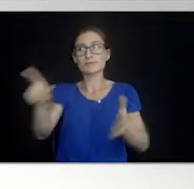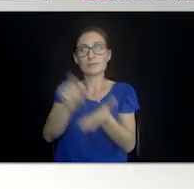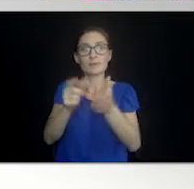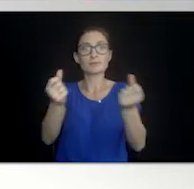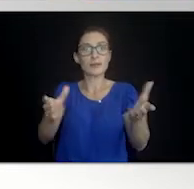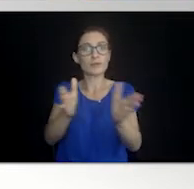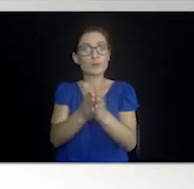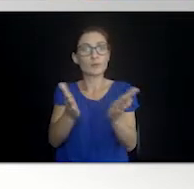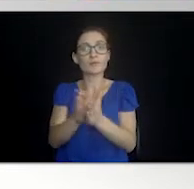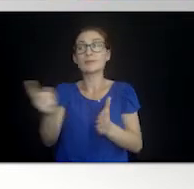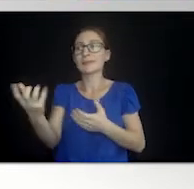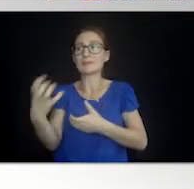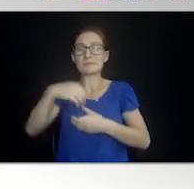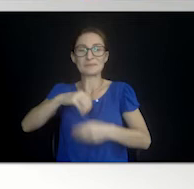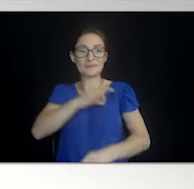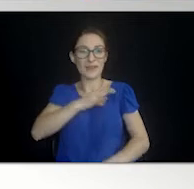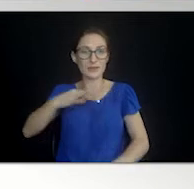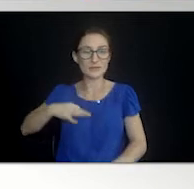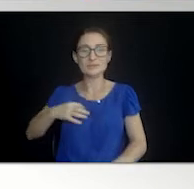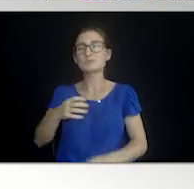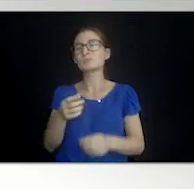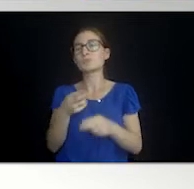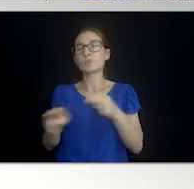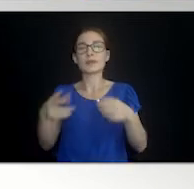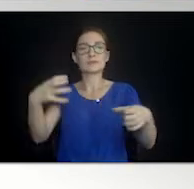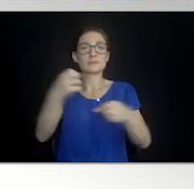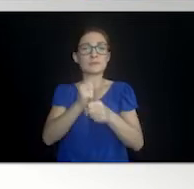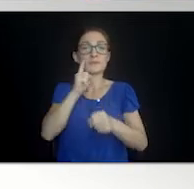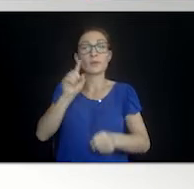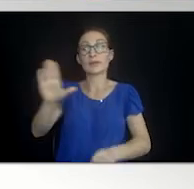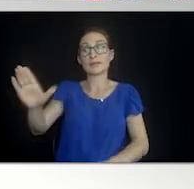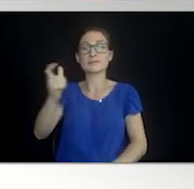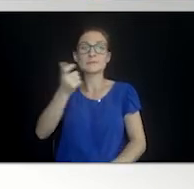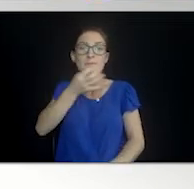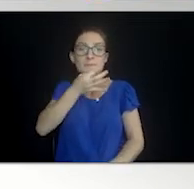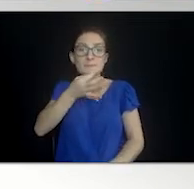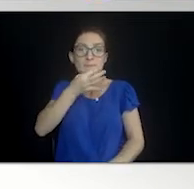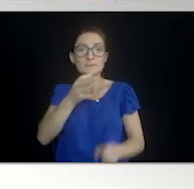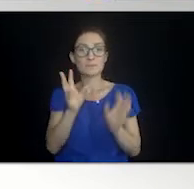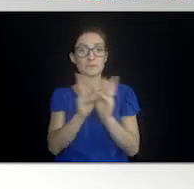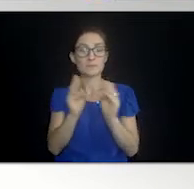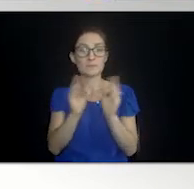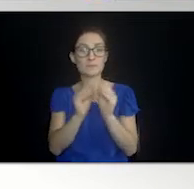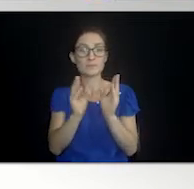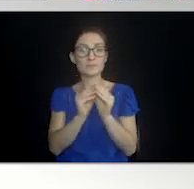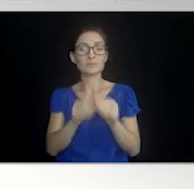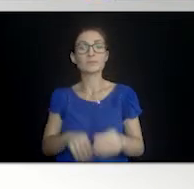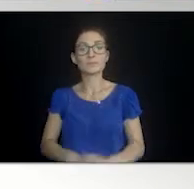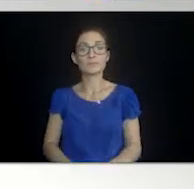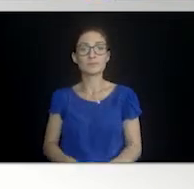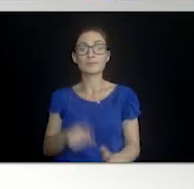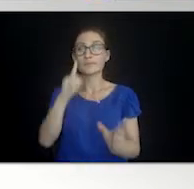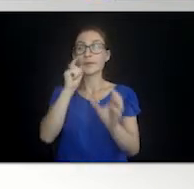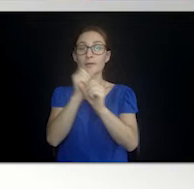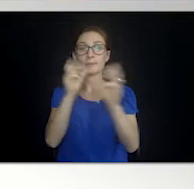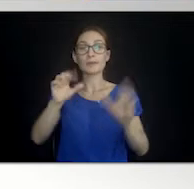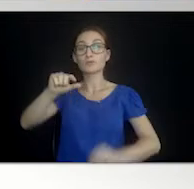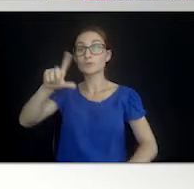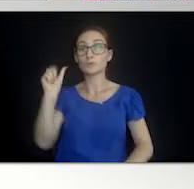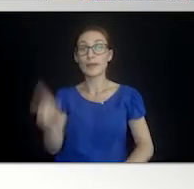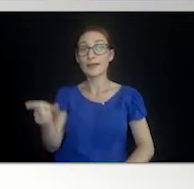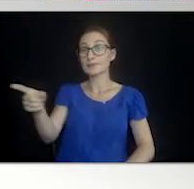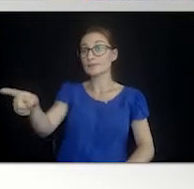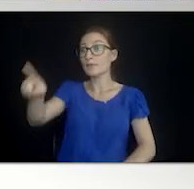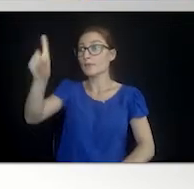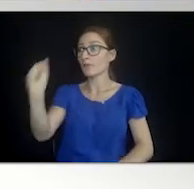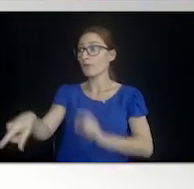children, and he's part of the MyHana faculty. Here's a quick summary of his upcoming winter webinars that are interactive for our members. Imagine being able to